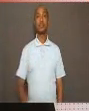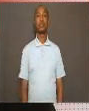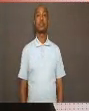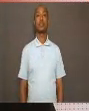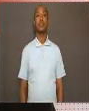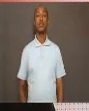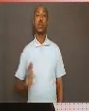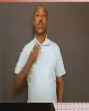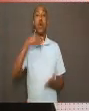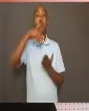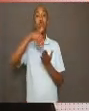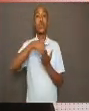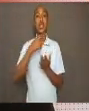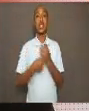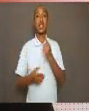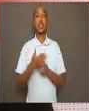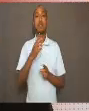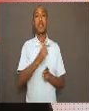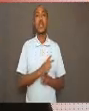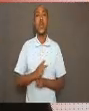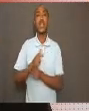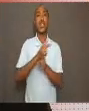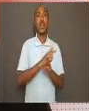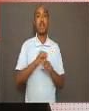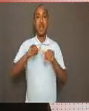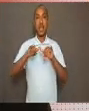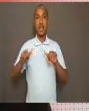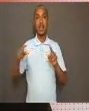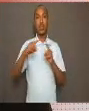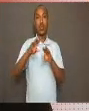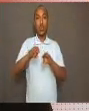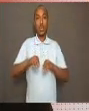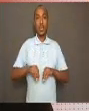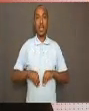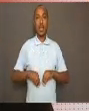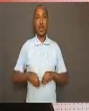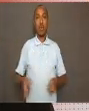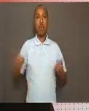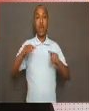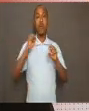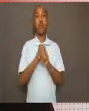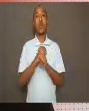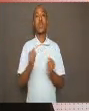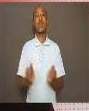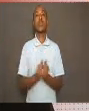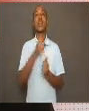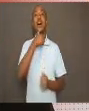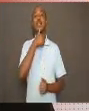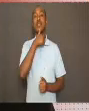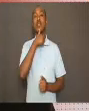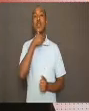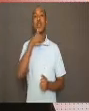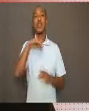dilute acids. We also discussed precautionary measures to take when working with